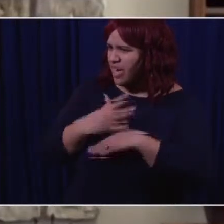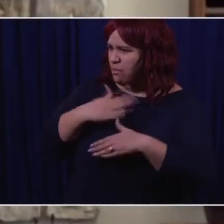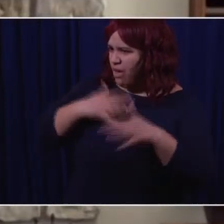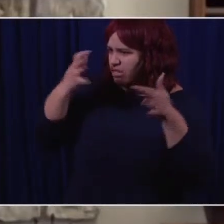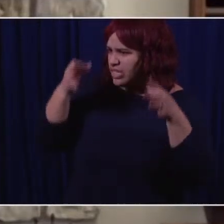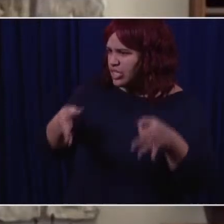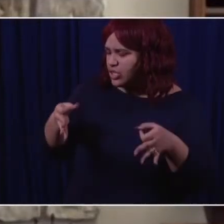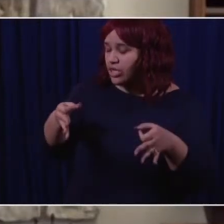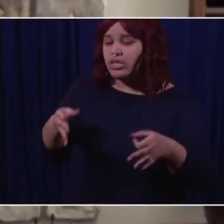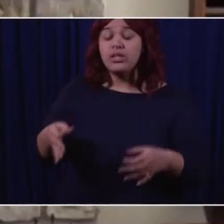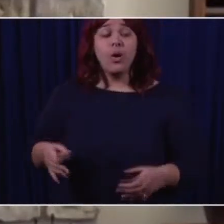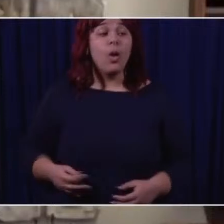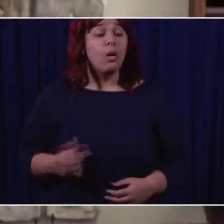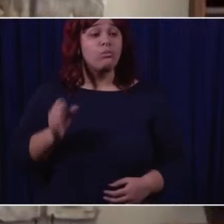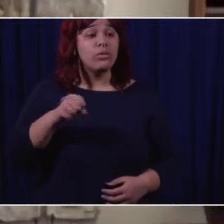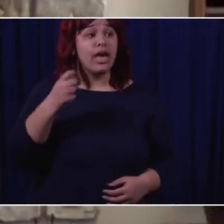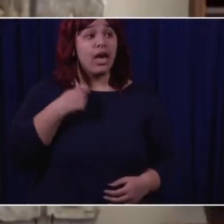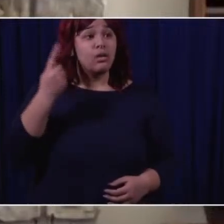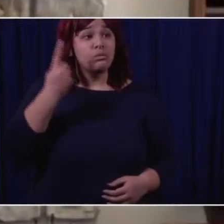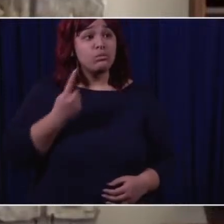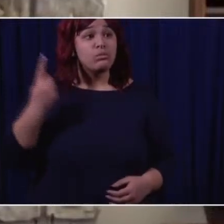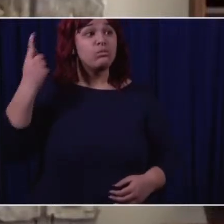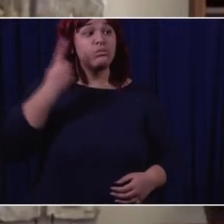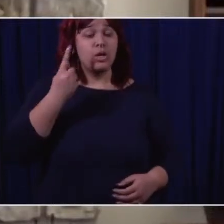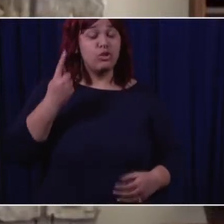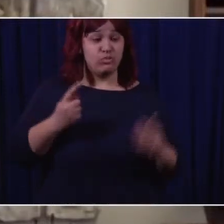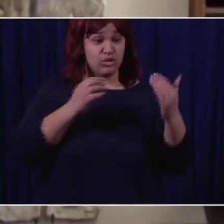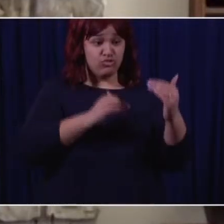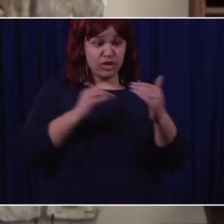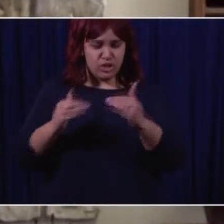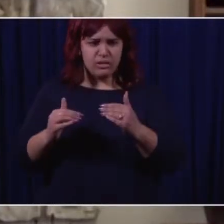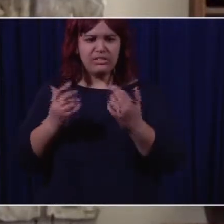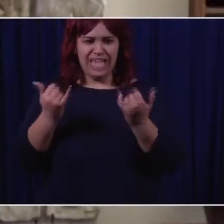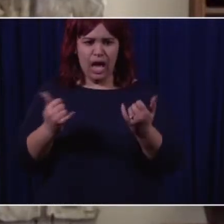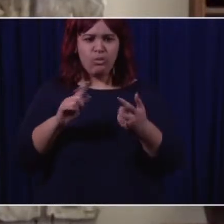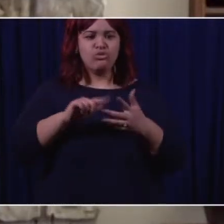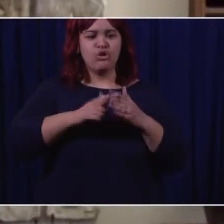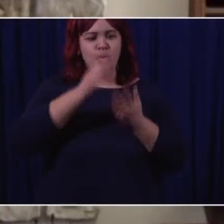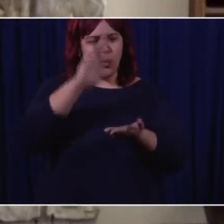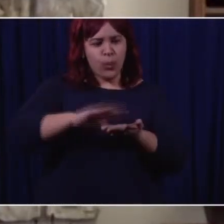changed anything for you in the past restrictions that we had?